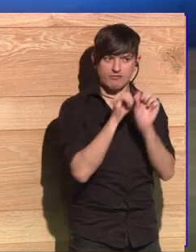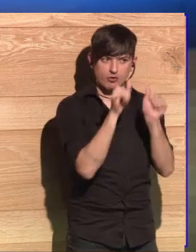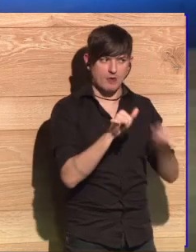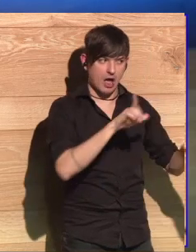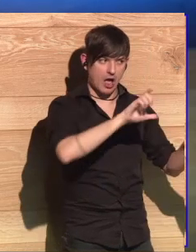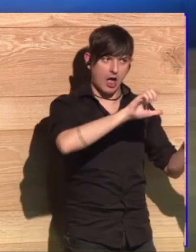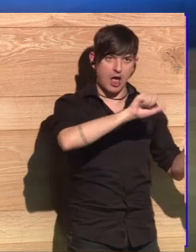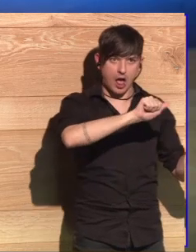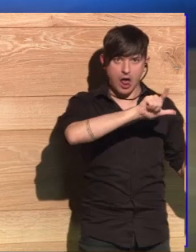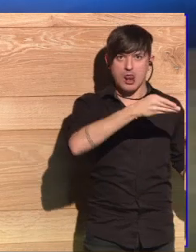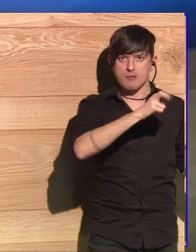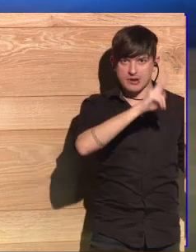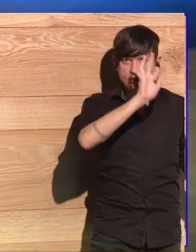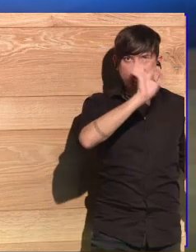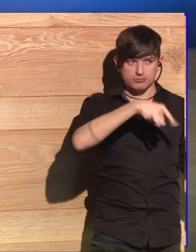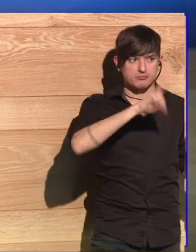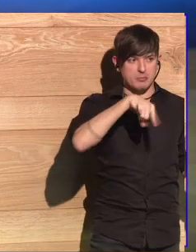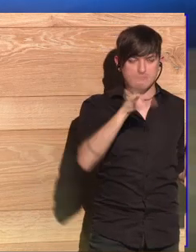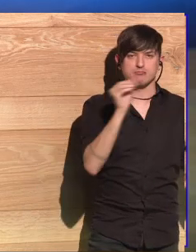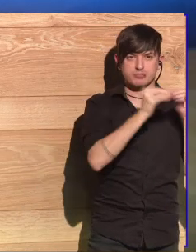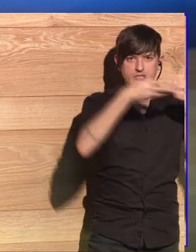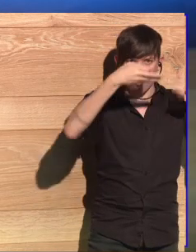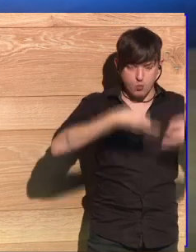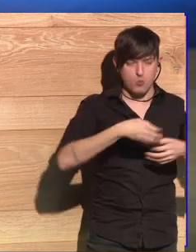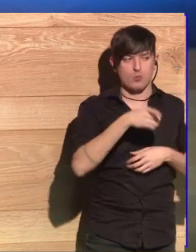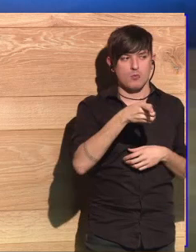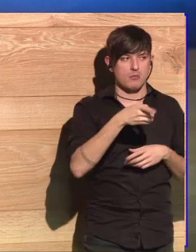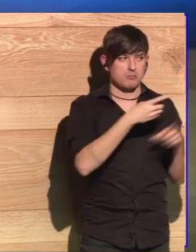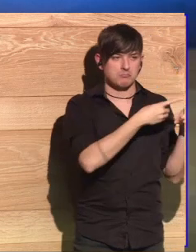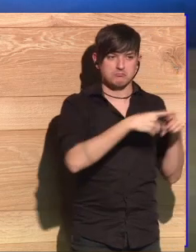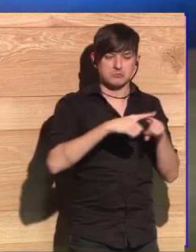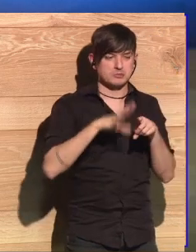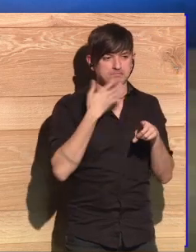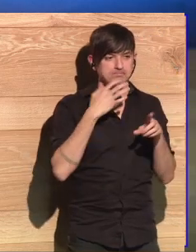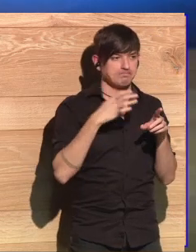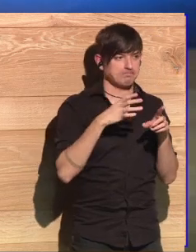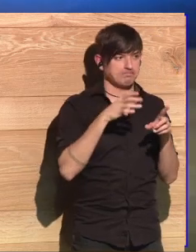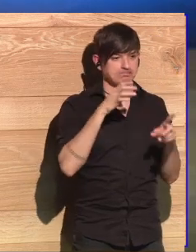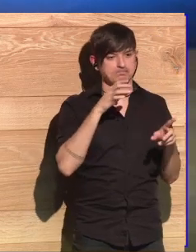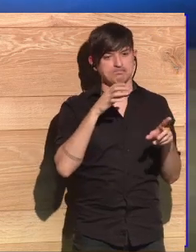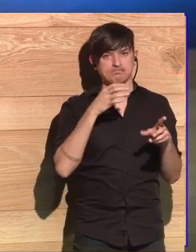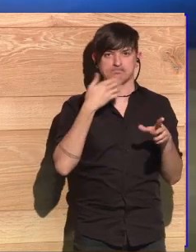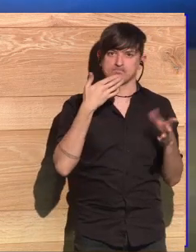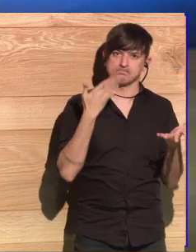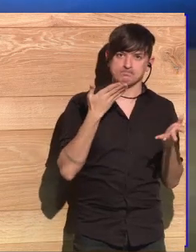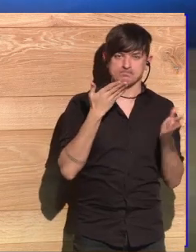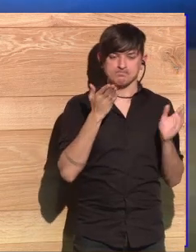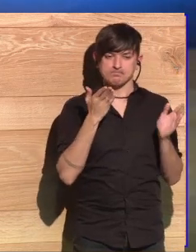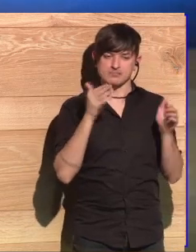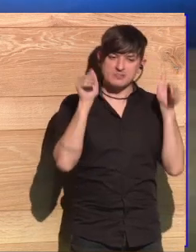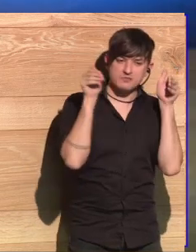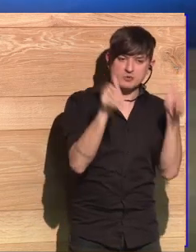for themselves if you just put them in the right light and arrange them. You know, and what you see is what you get.